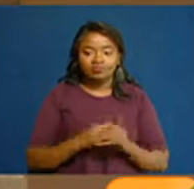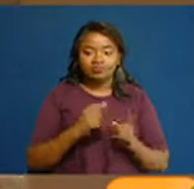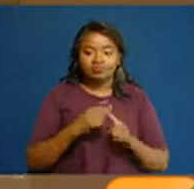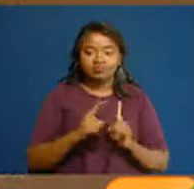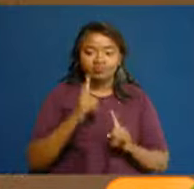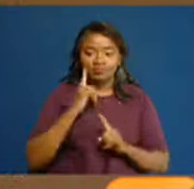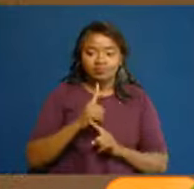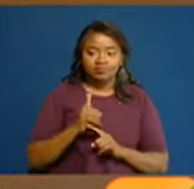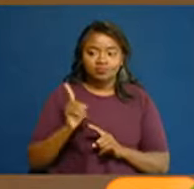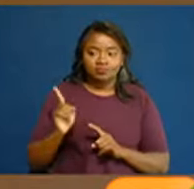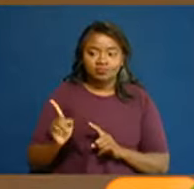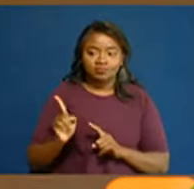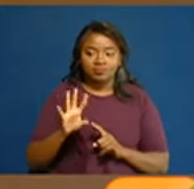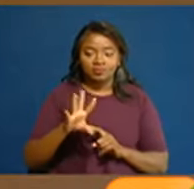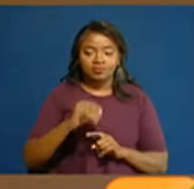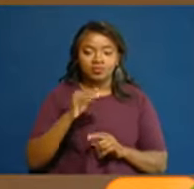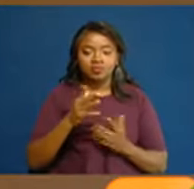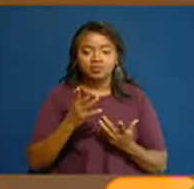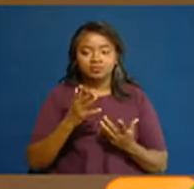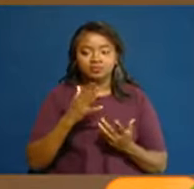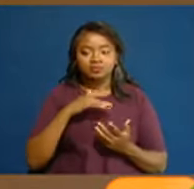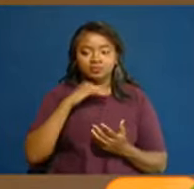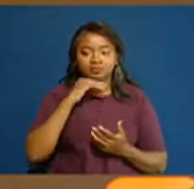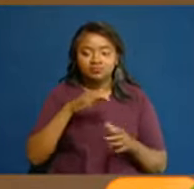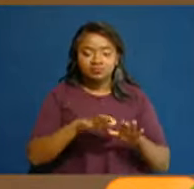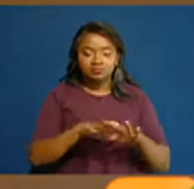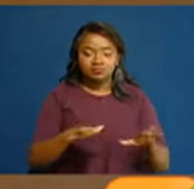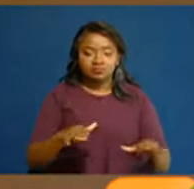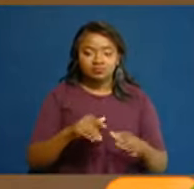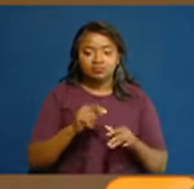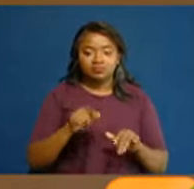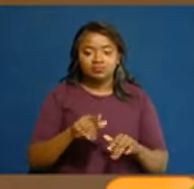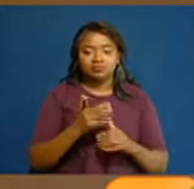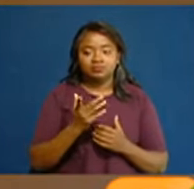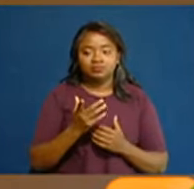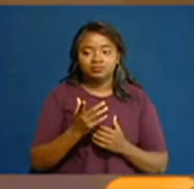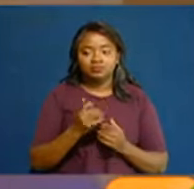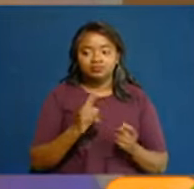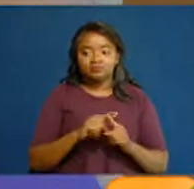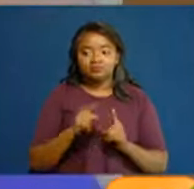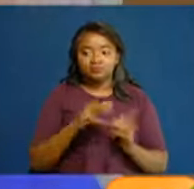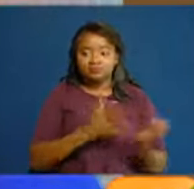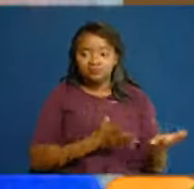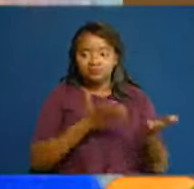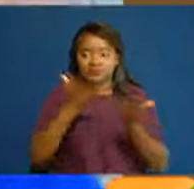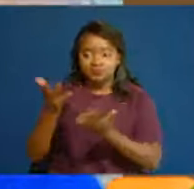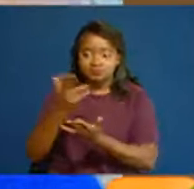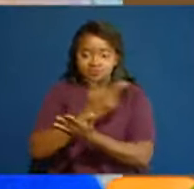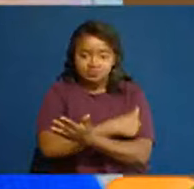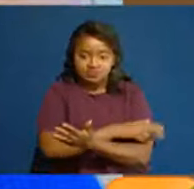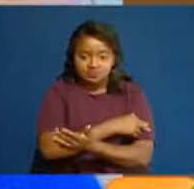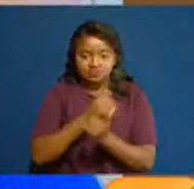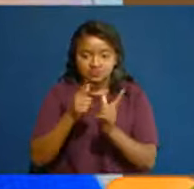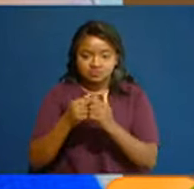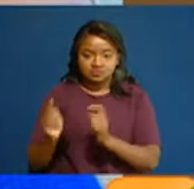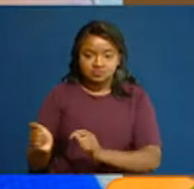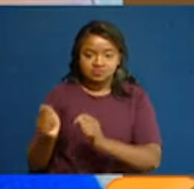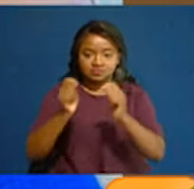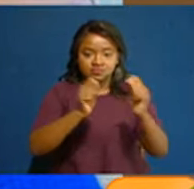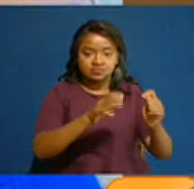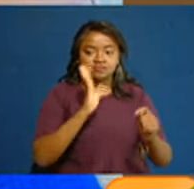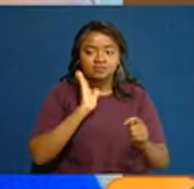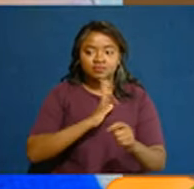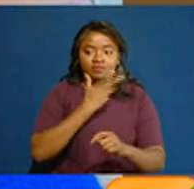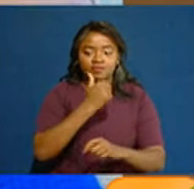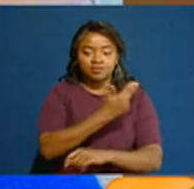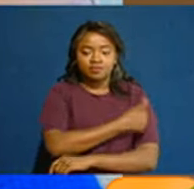found unconscious on the ground floor of the apartment. She was rushed to a nearby facility and later transferred to the Kenyatta National Hospital,